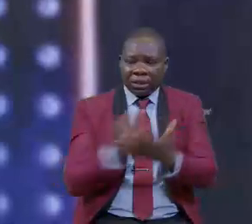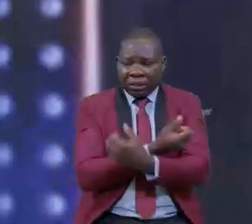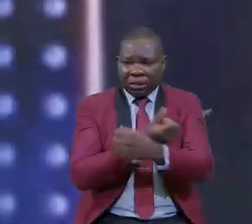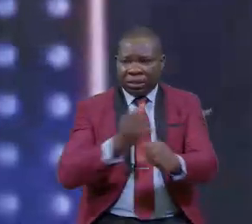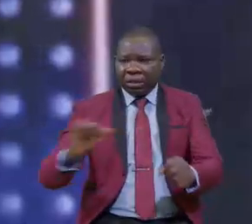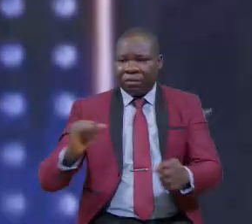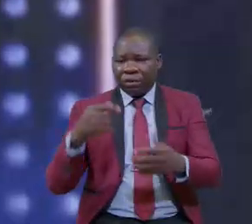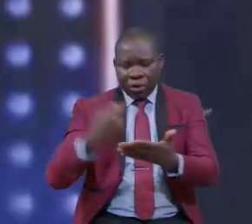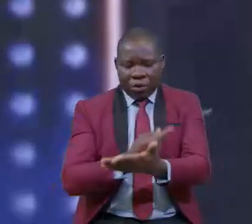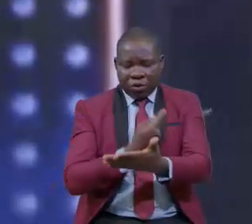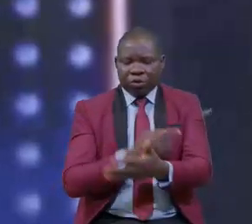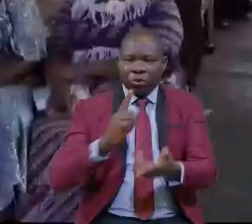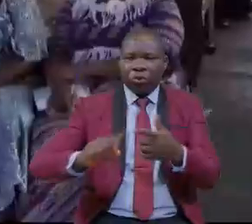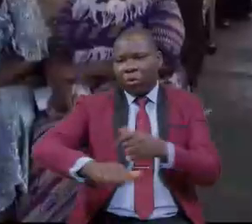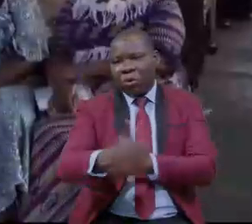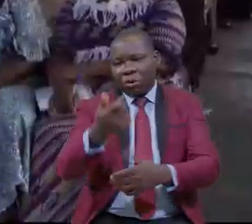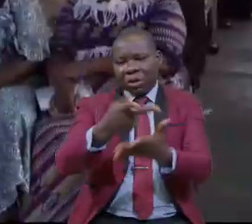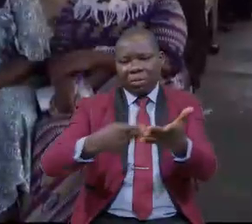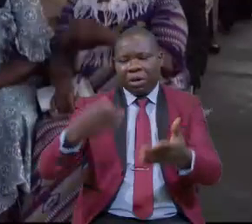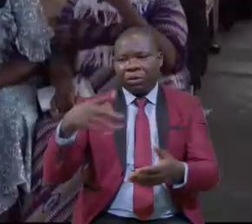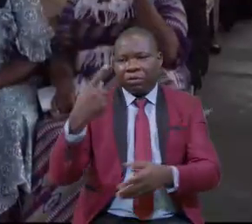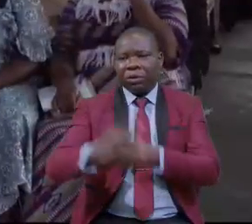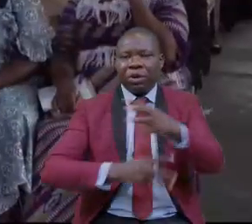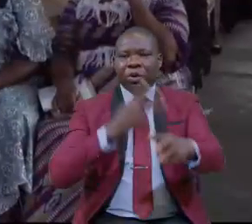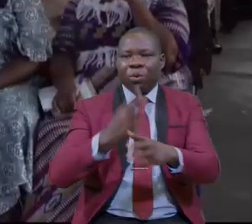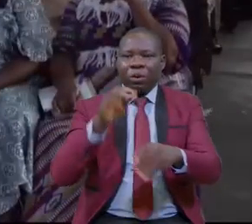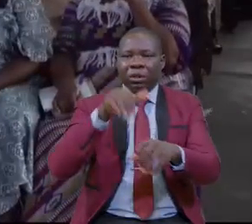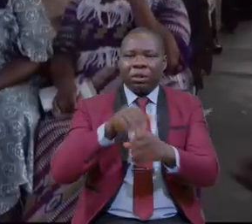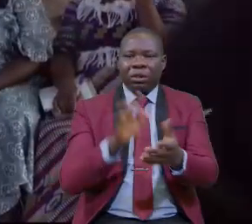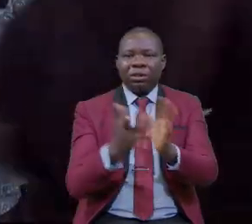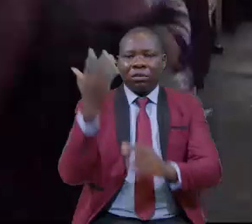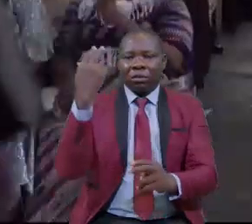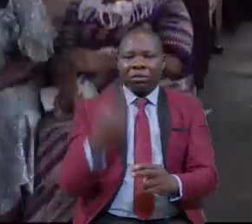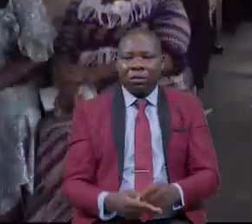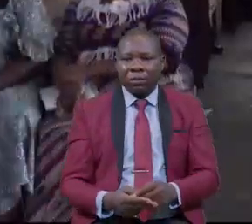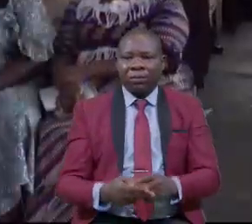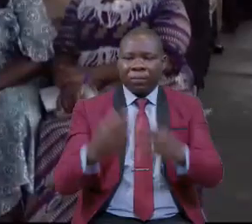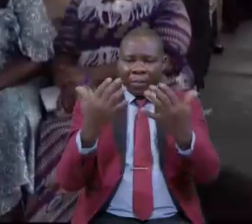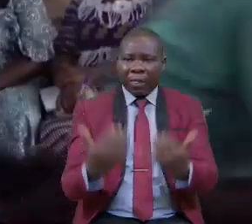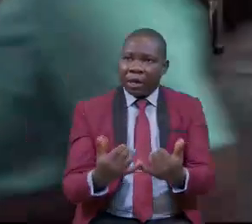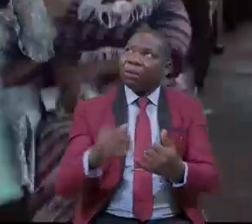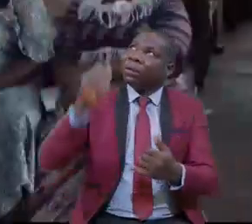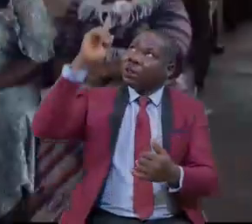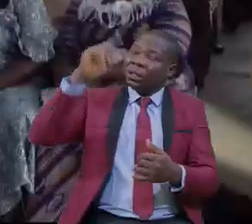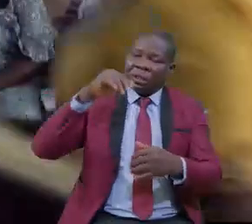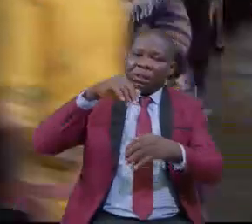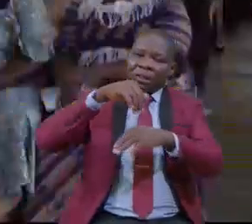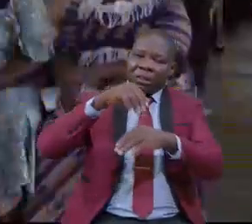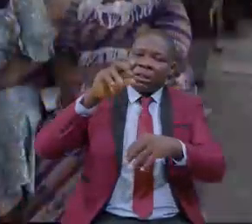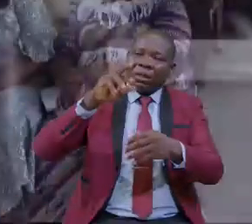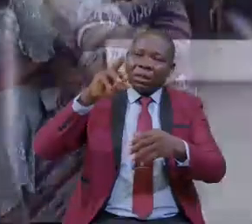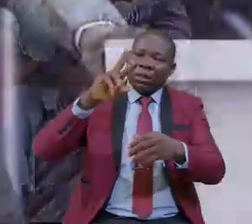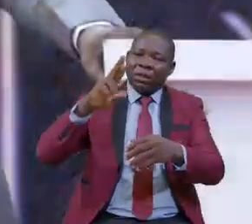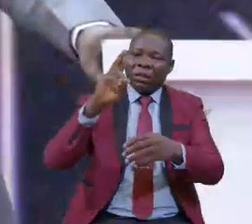the world in Jesus' name. Now, He renews us. He recreates us. Look